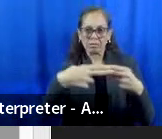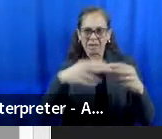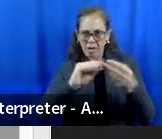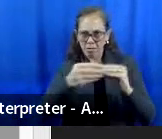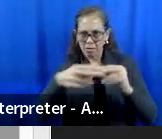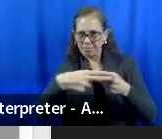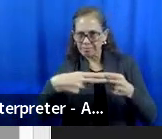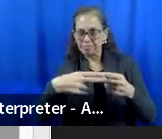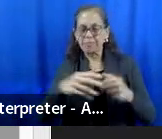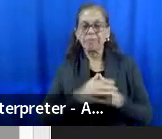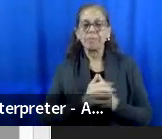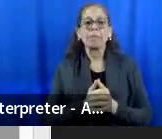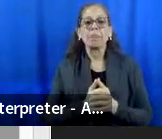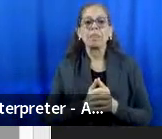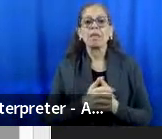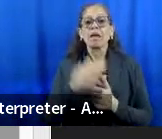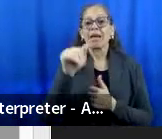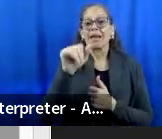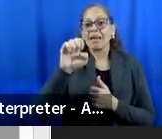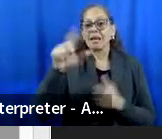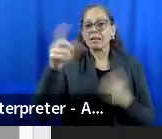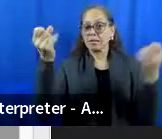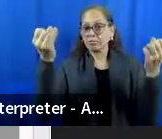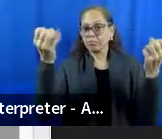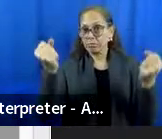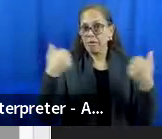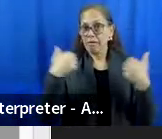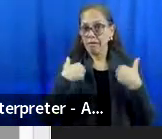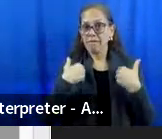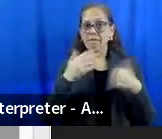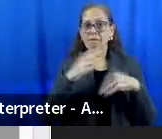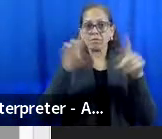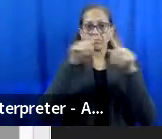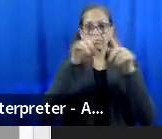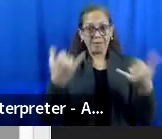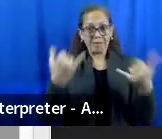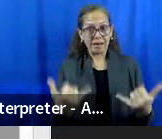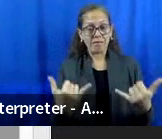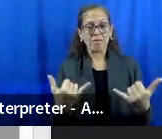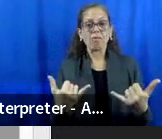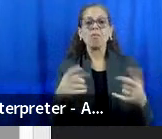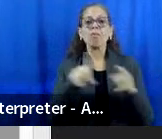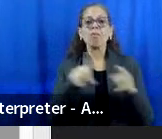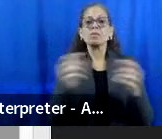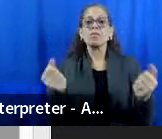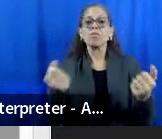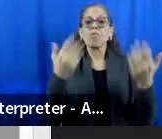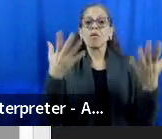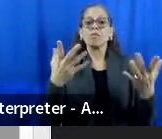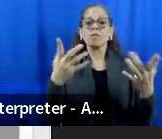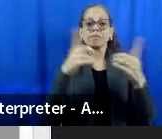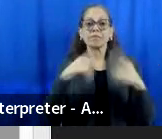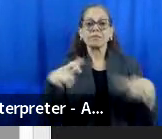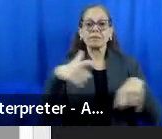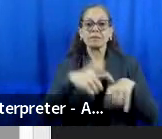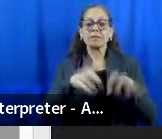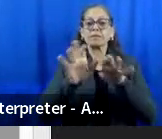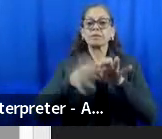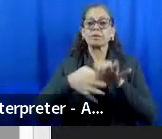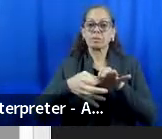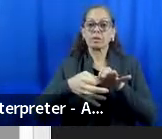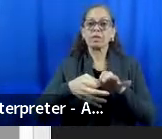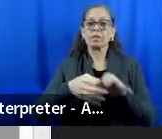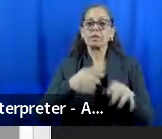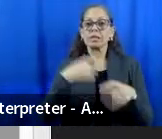Also, in addition to American Sign Language interpretation on your screen, we are also offering simultaneous interpretation today